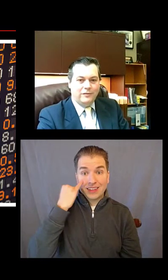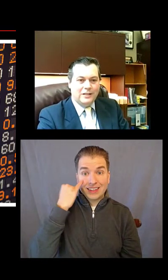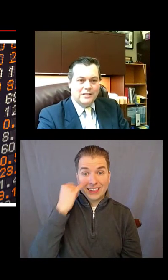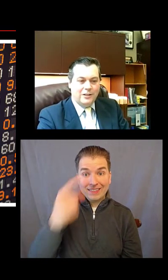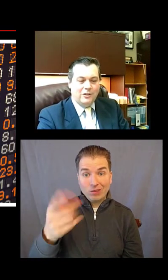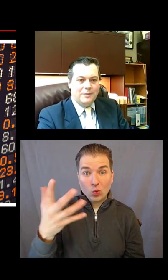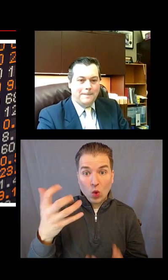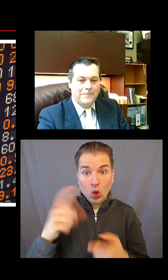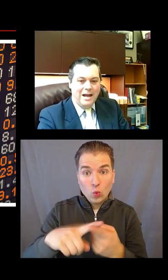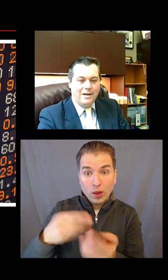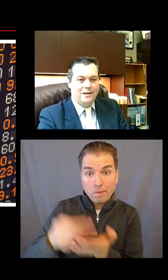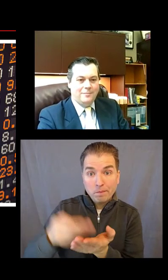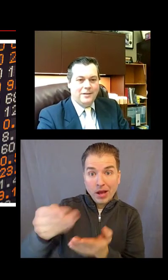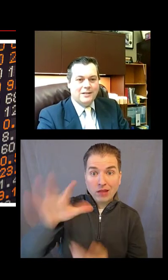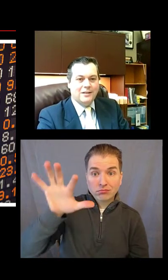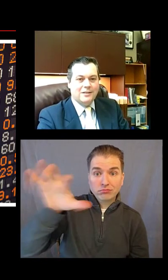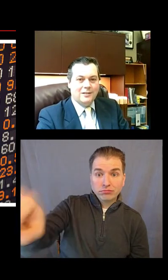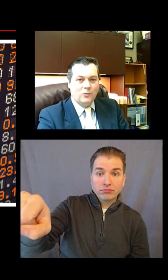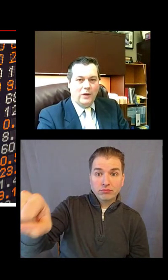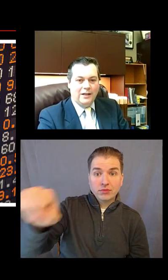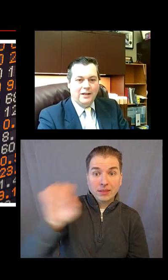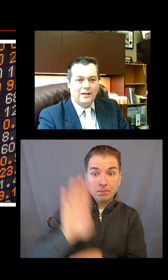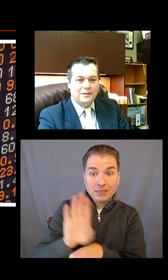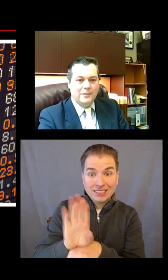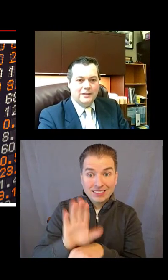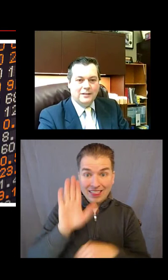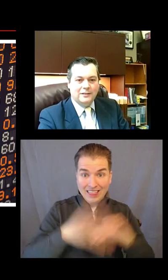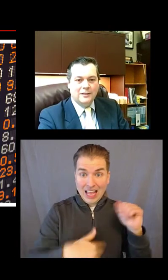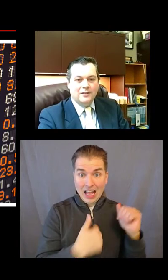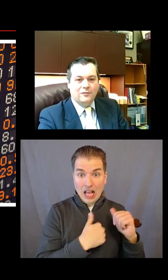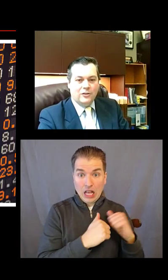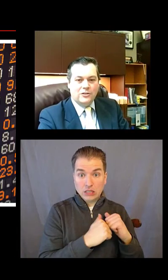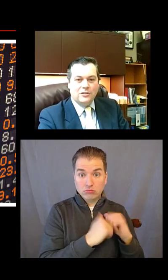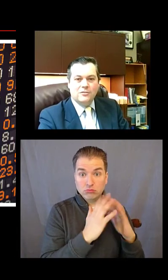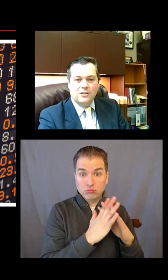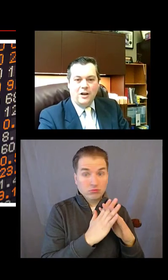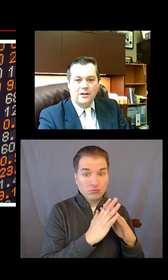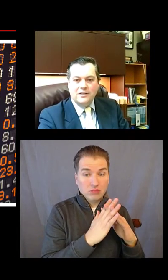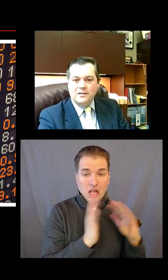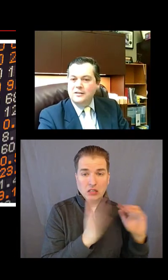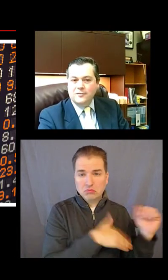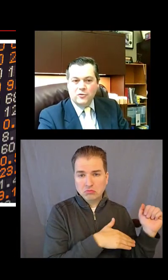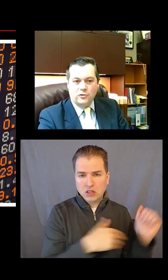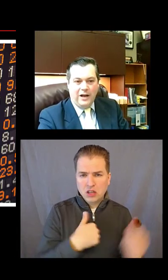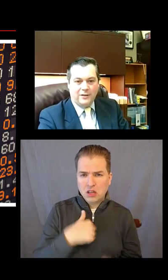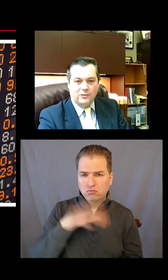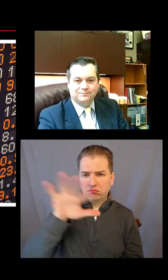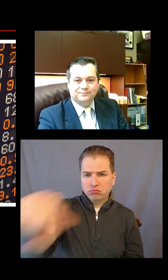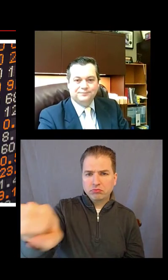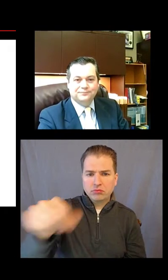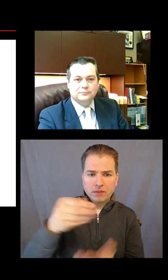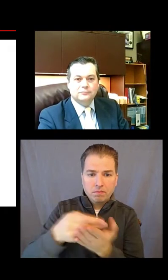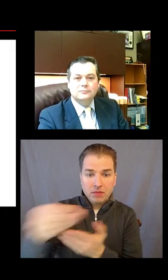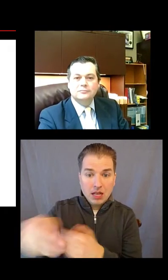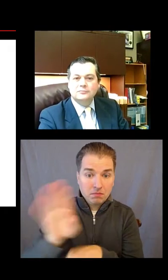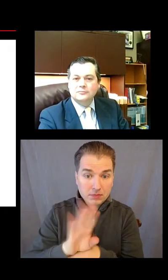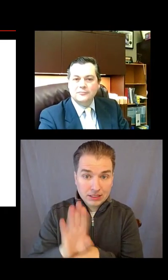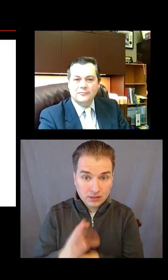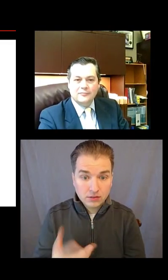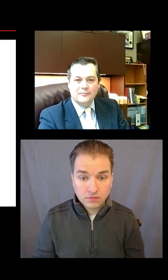people who have considered buying a business as the way to get into business versus starting the thing from scratch.